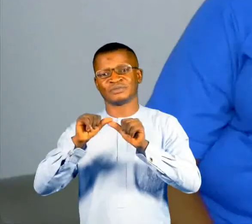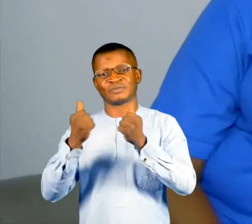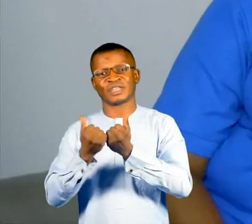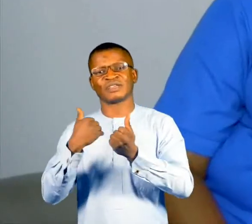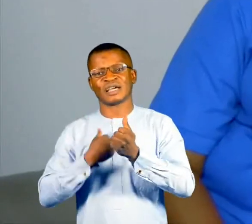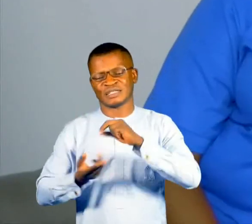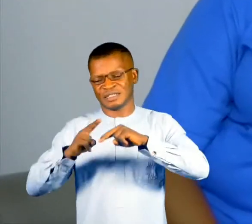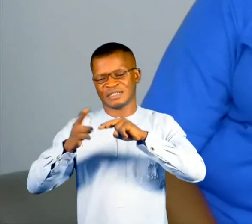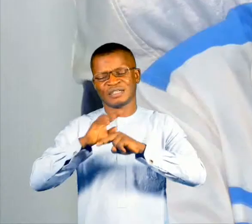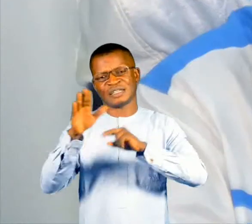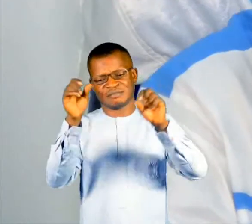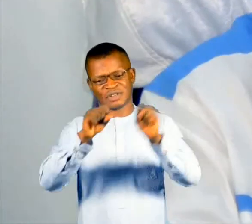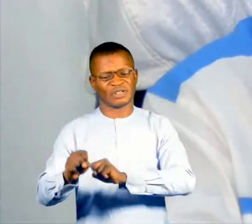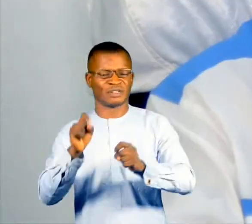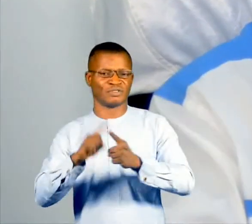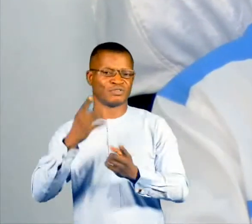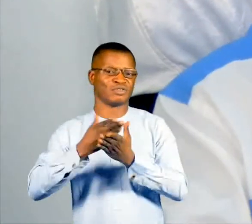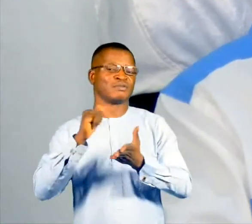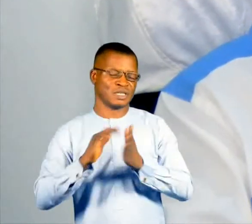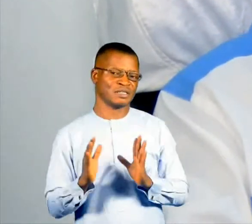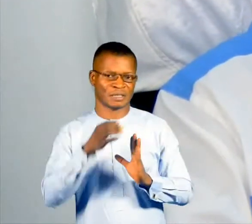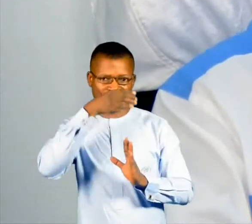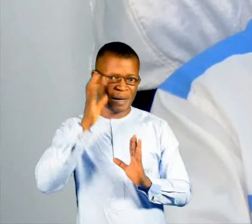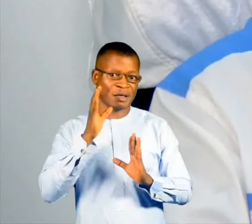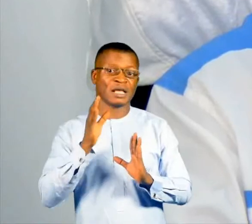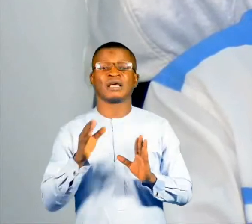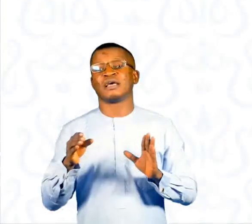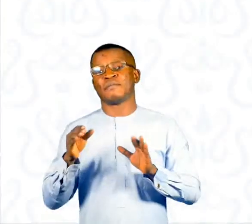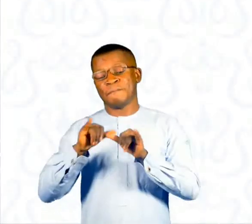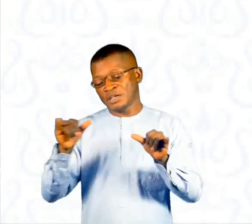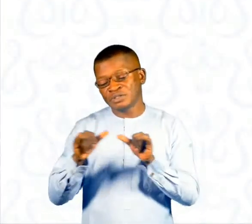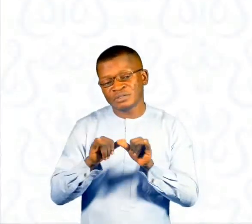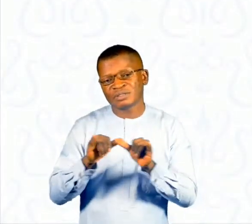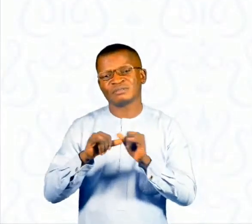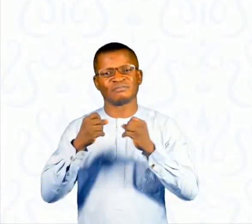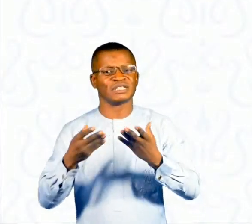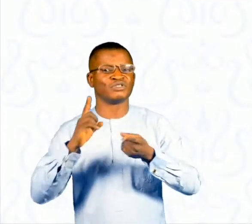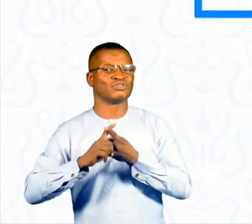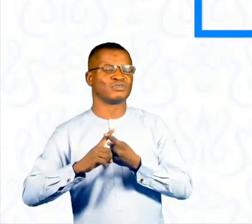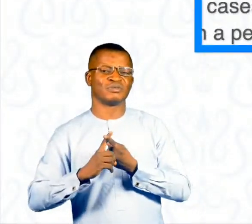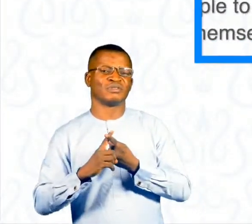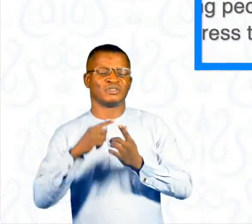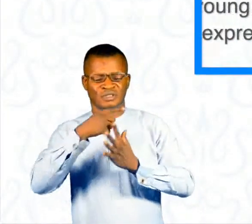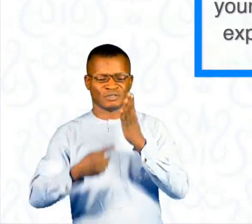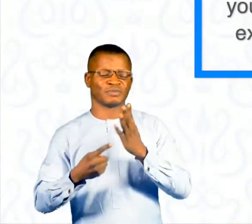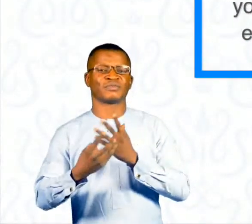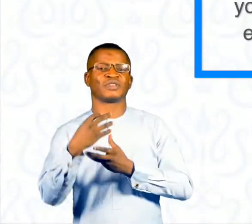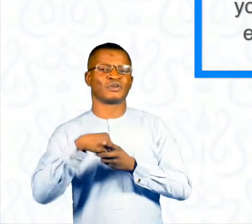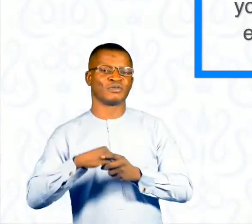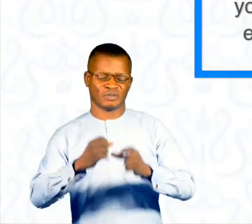agency had increased its strategies to curb the frequency. According to her, measures taken to address the disturbing trends